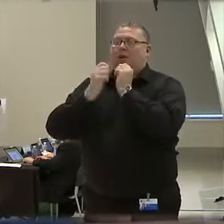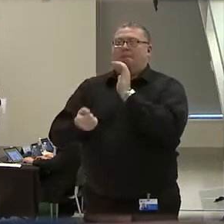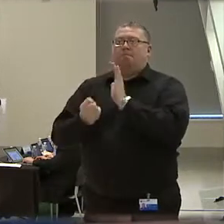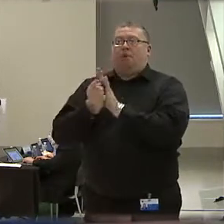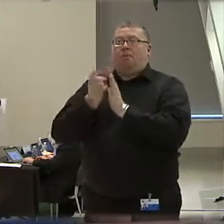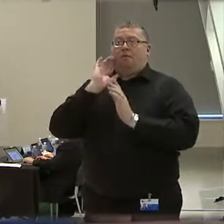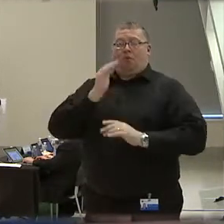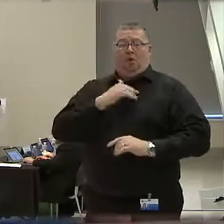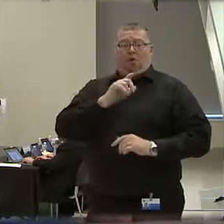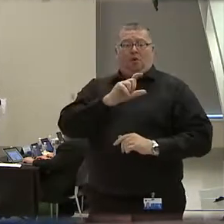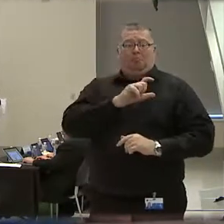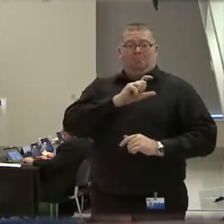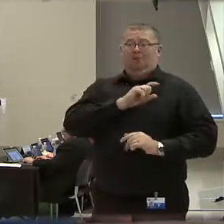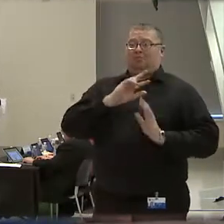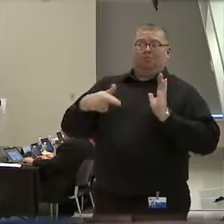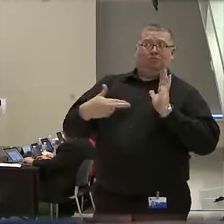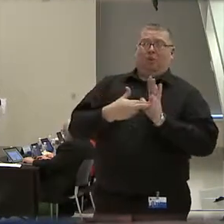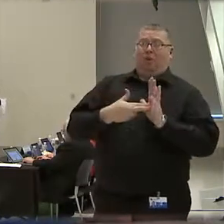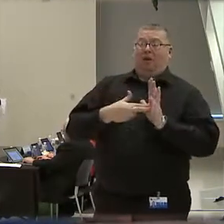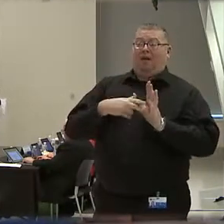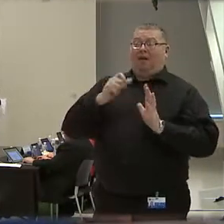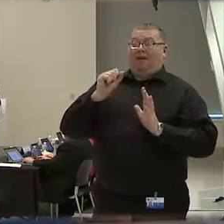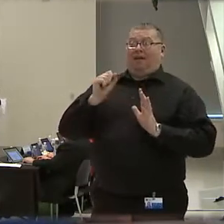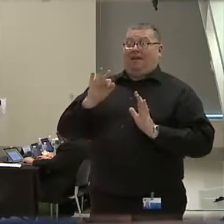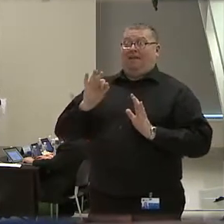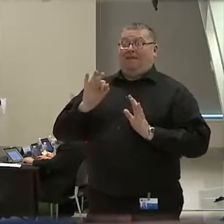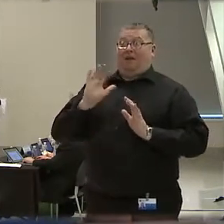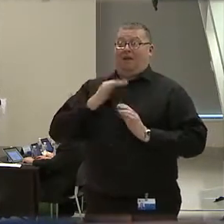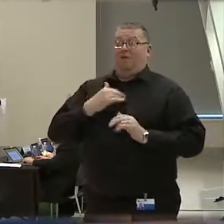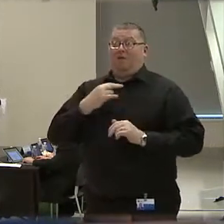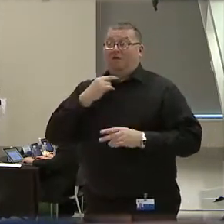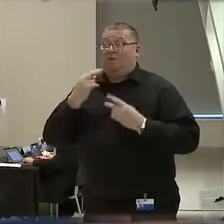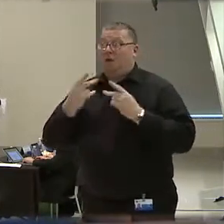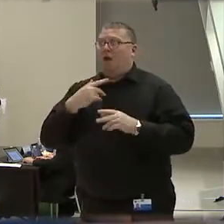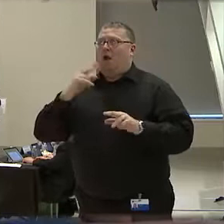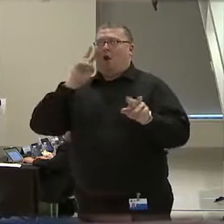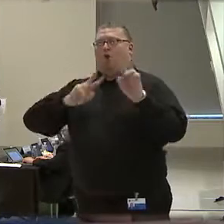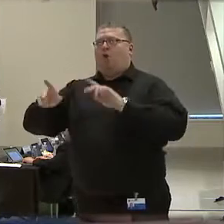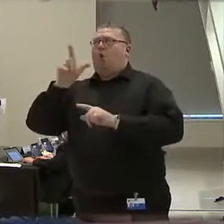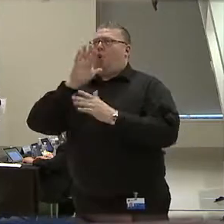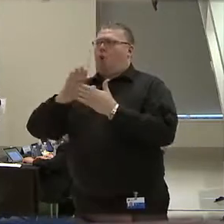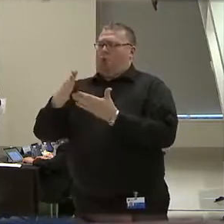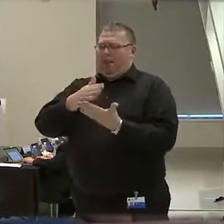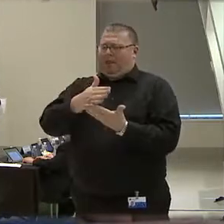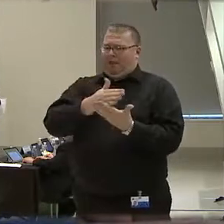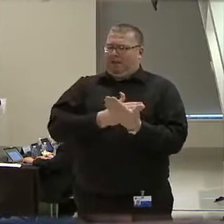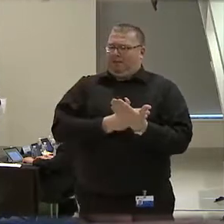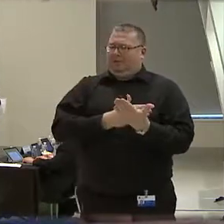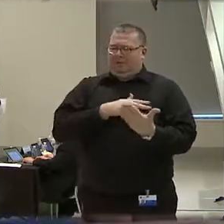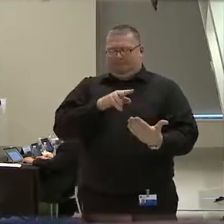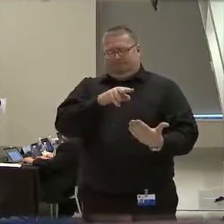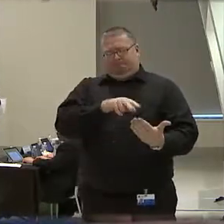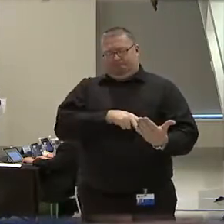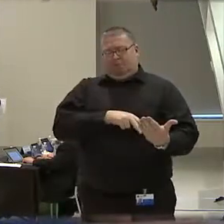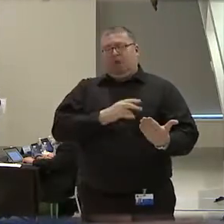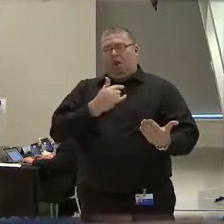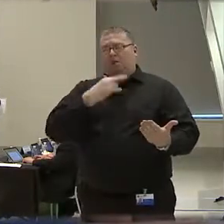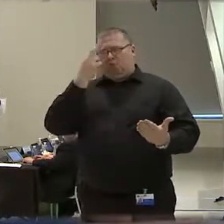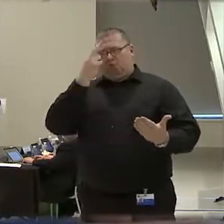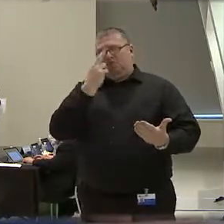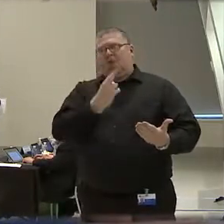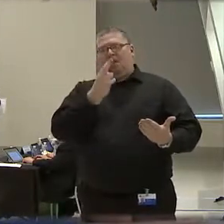policing, and if the voice of the folks, and I looked who's on your docket, and I have huge